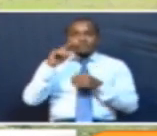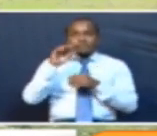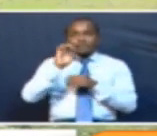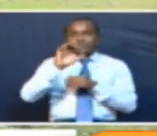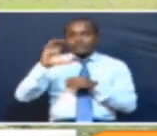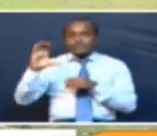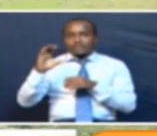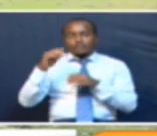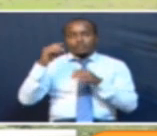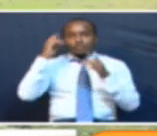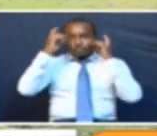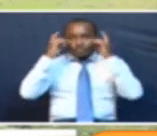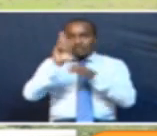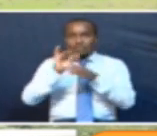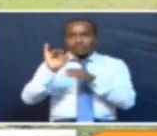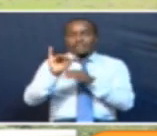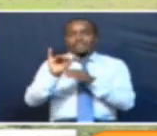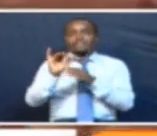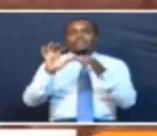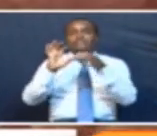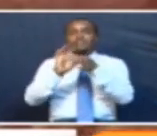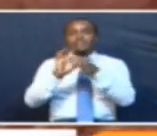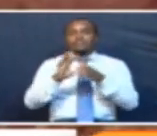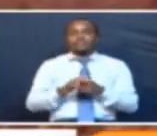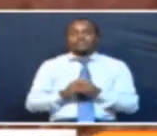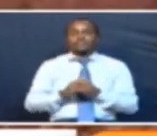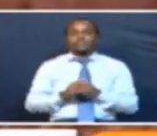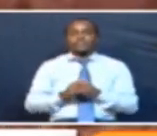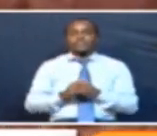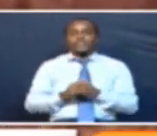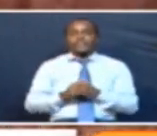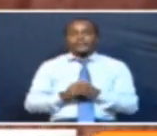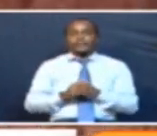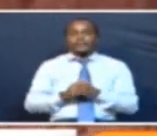consider using that internet connectivity service. Dennis Otieno, Citizen TV.